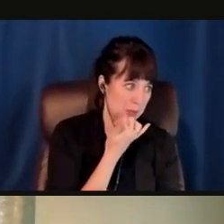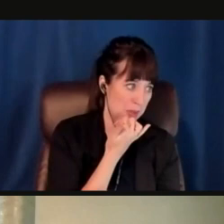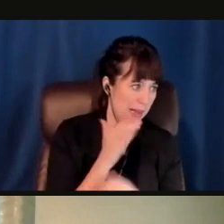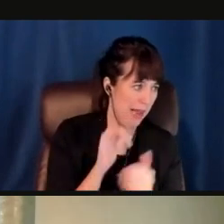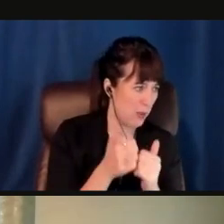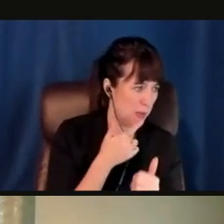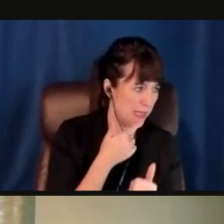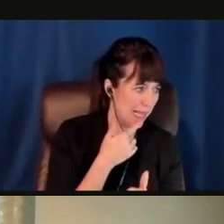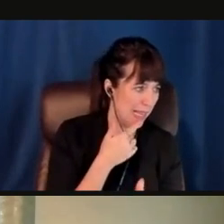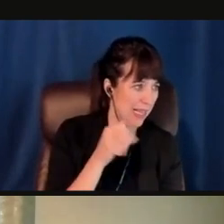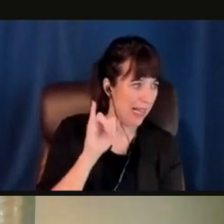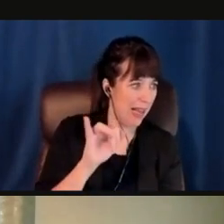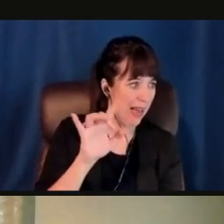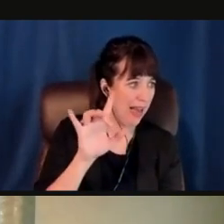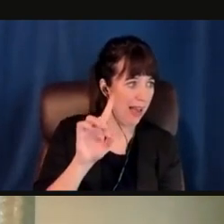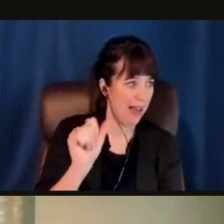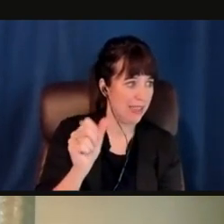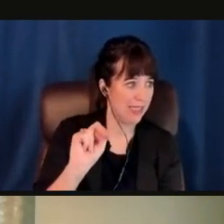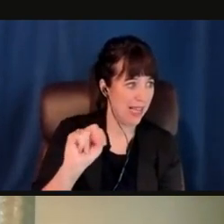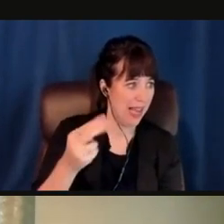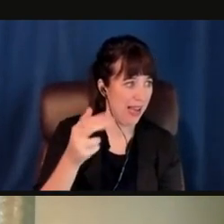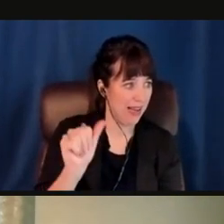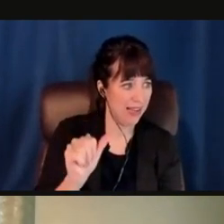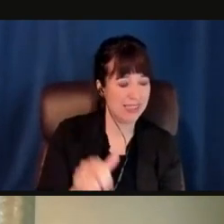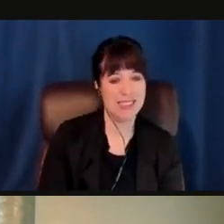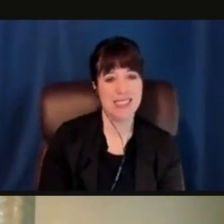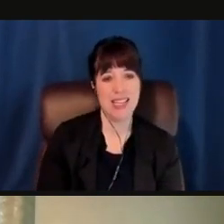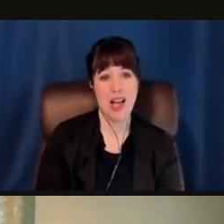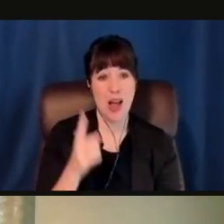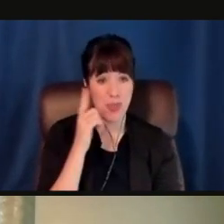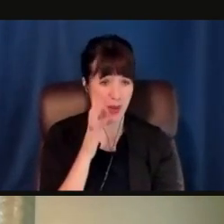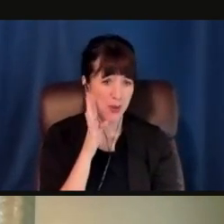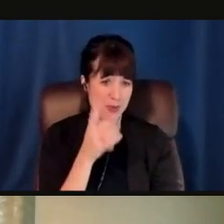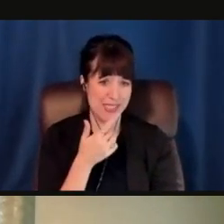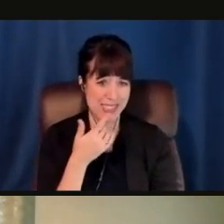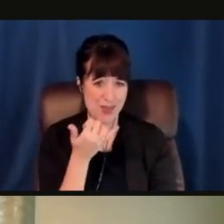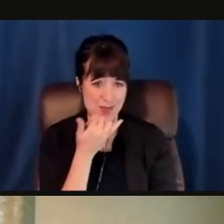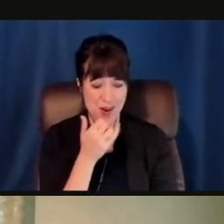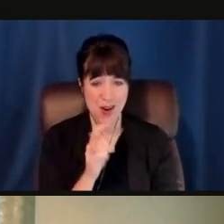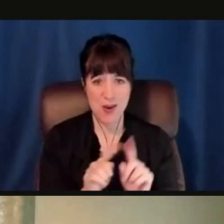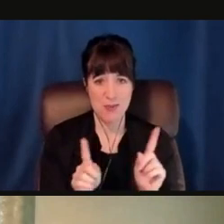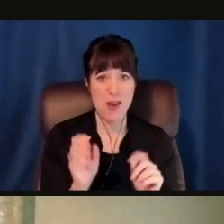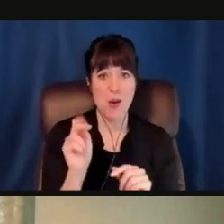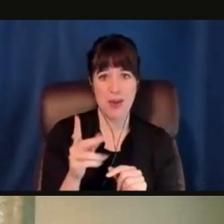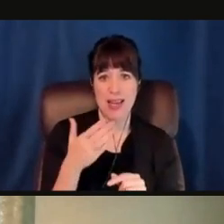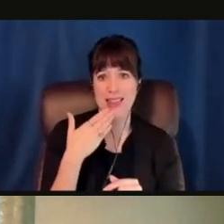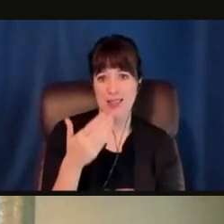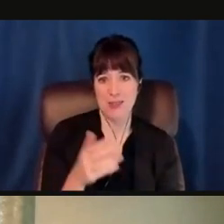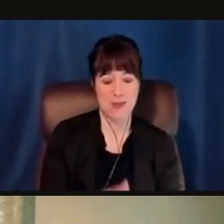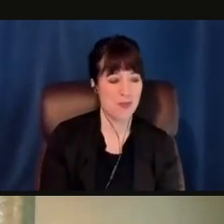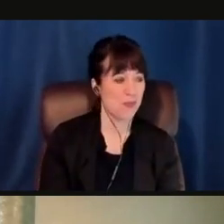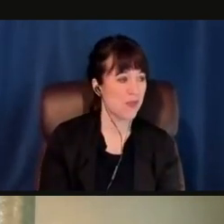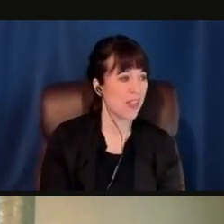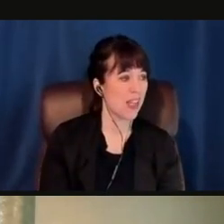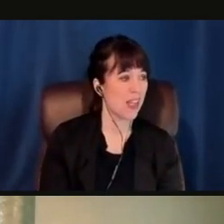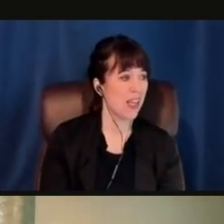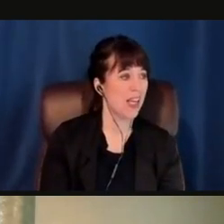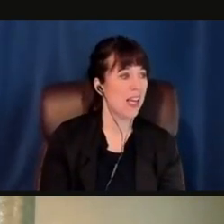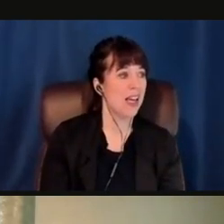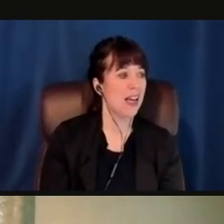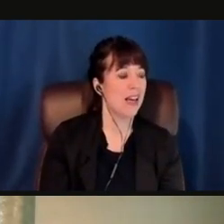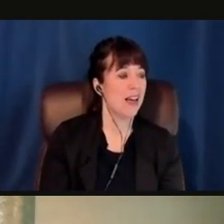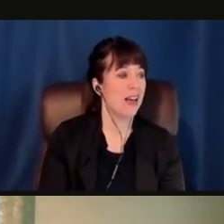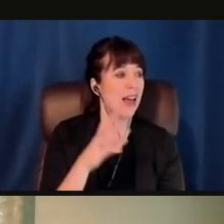say it? Idana. Okay. I thought I was going to say it wrong, but I wouldn't have. Good job, Virginia. Thank you, Chris.